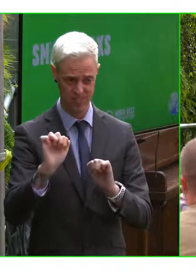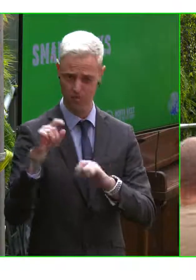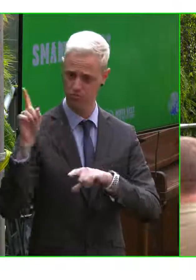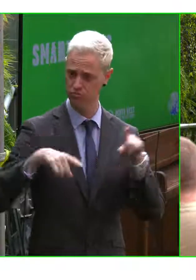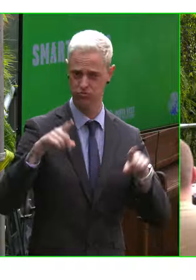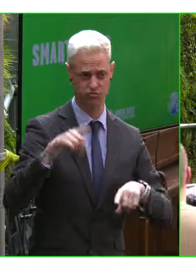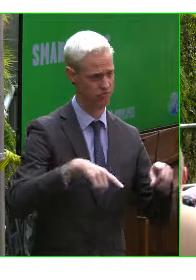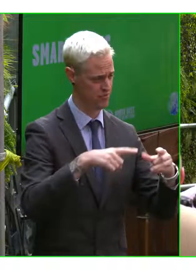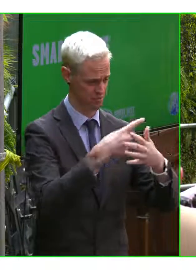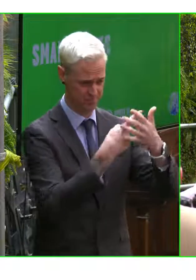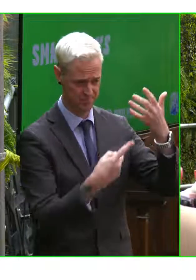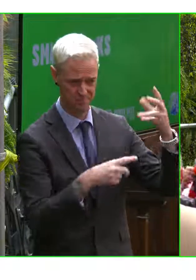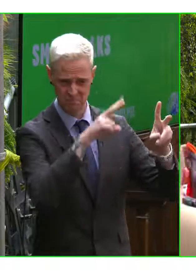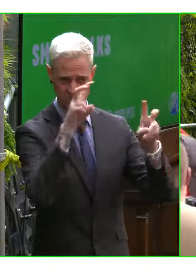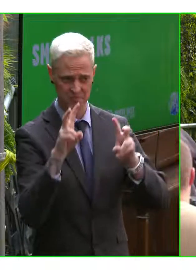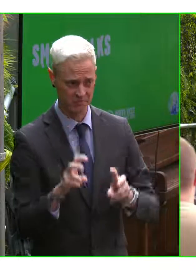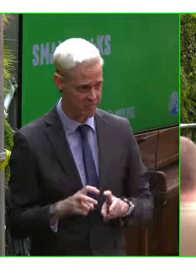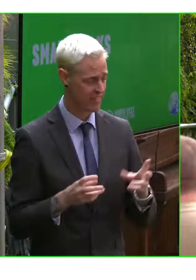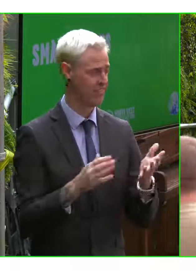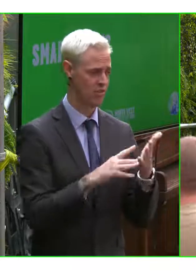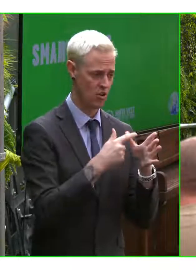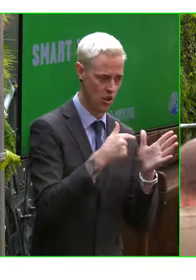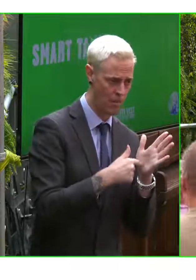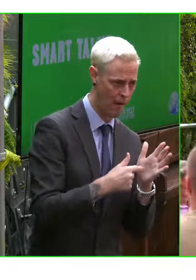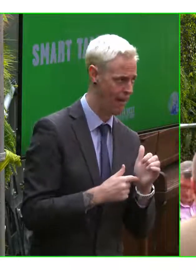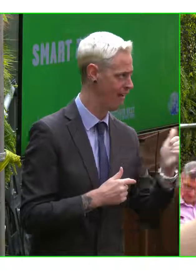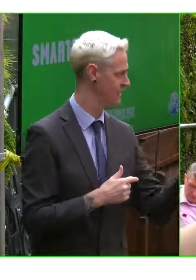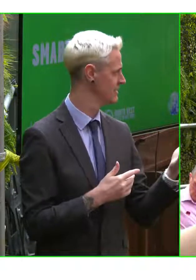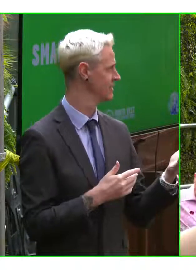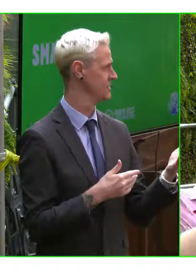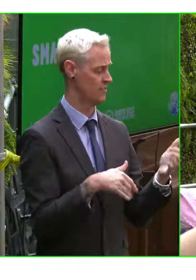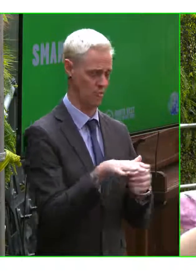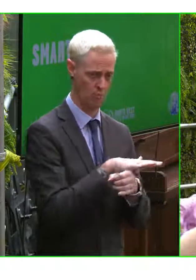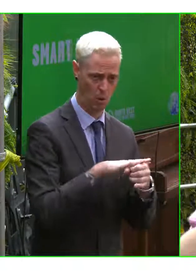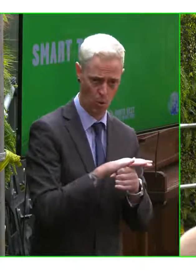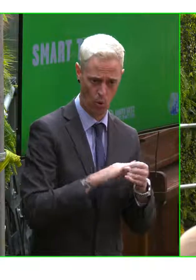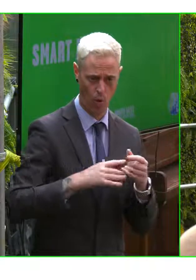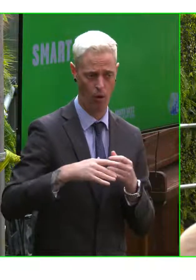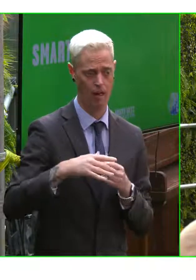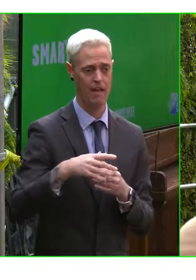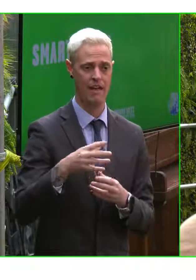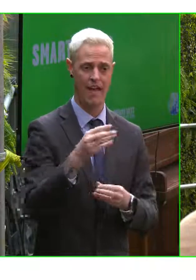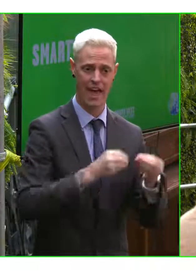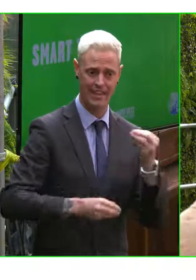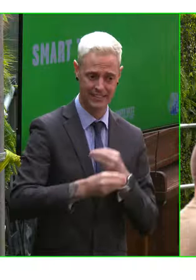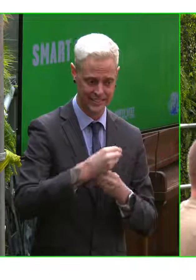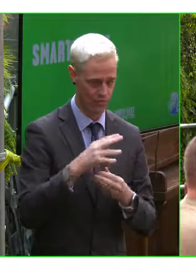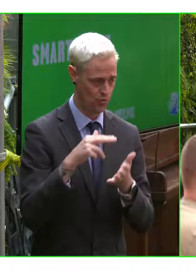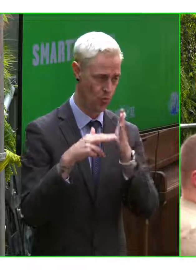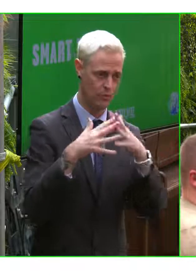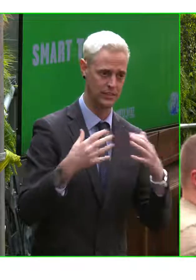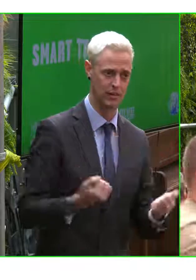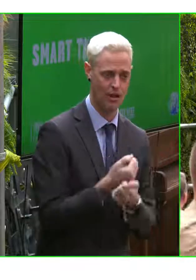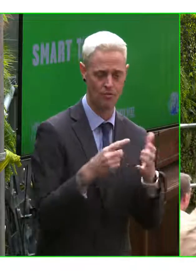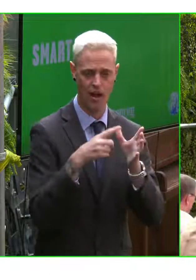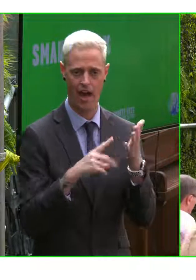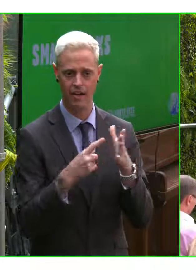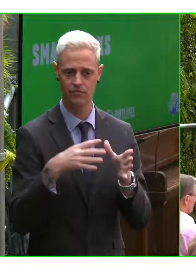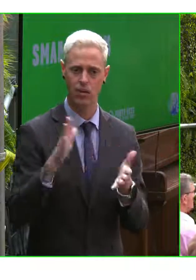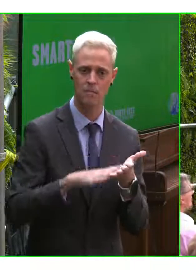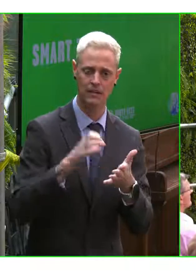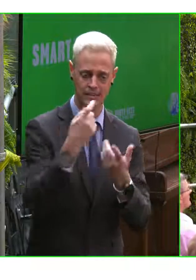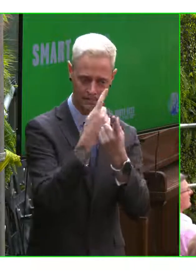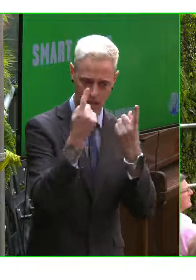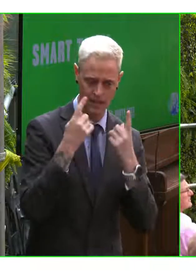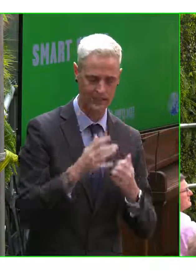range of subjects. We've got Matt Rooney from Anthesis, we've got Kate Gilmartin from the Local Energy Northwest Hub, we've got Amma from Manchester Met, who's